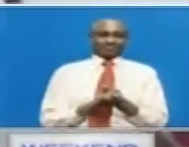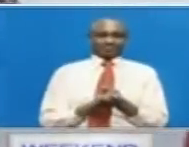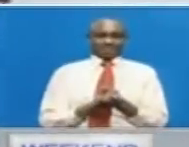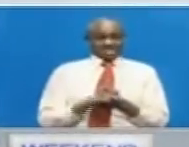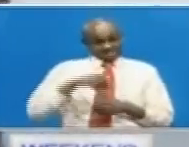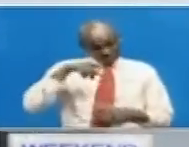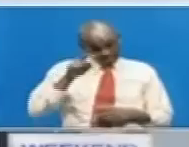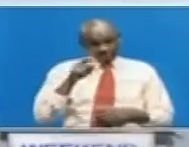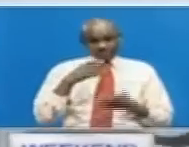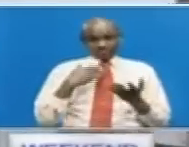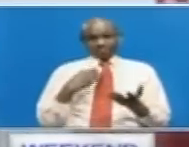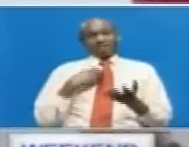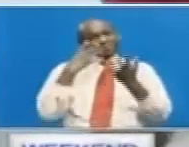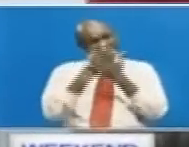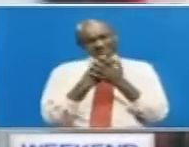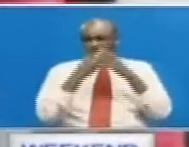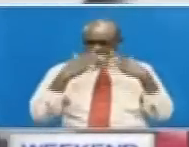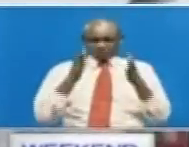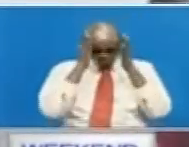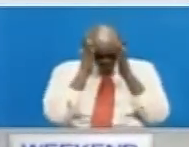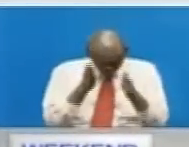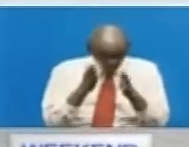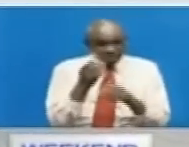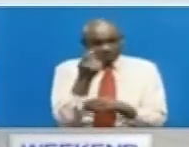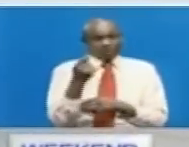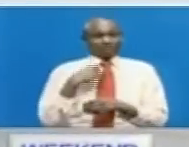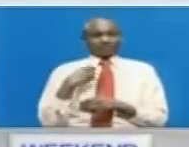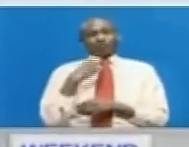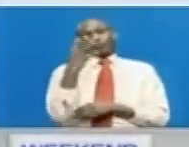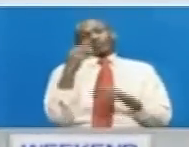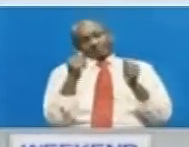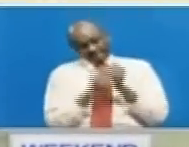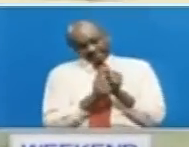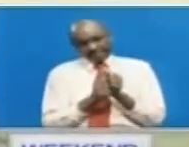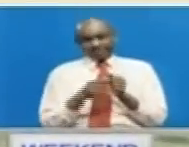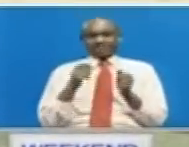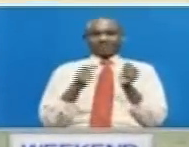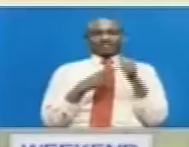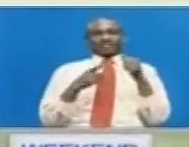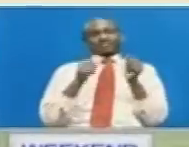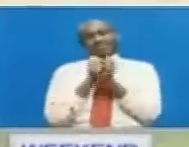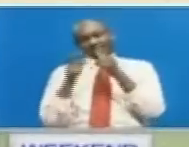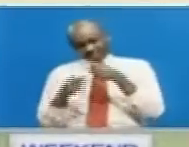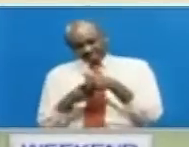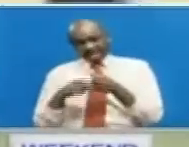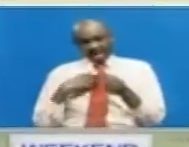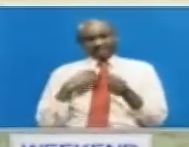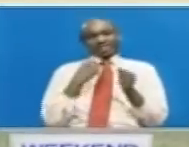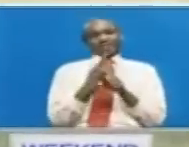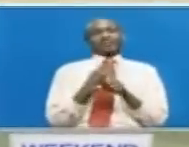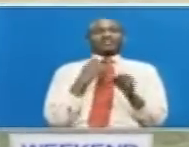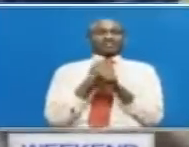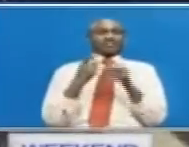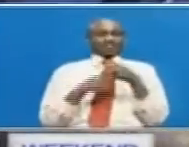25-19. The Wardens lost concentration in the second set, trailing 4-10, 6-16, 11-17, and conceding it at